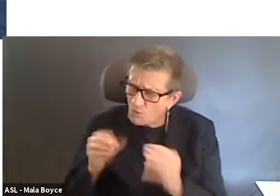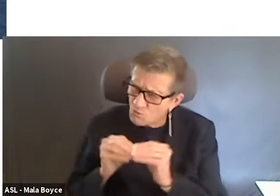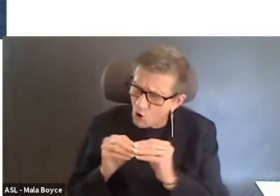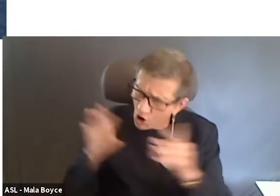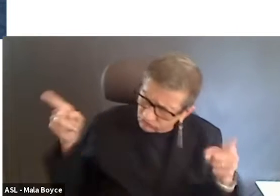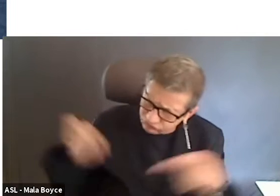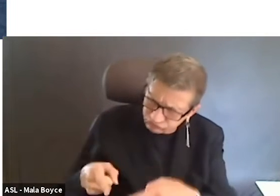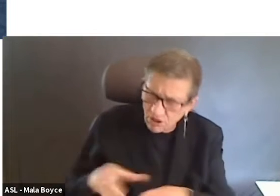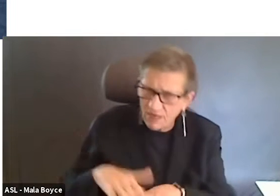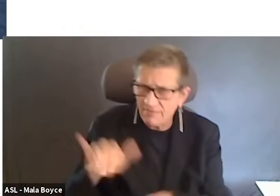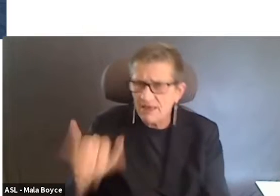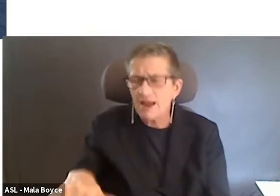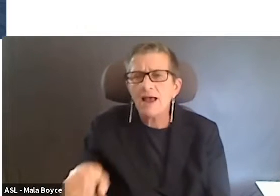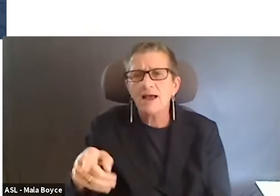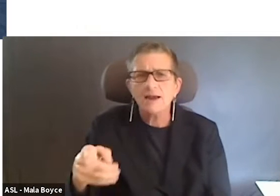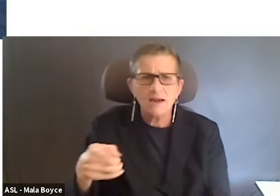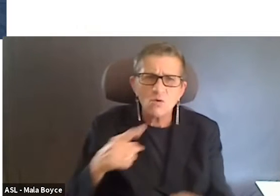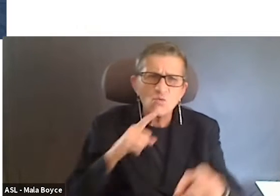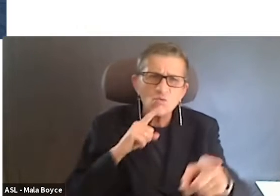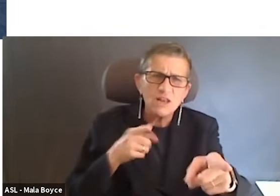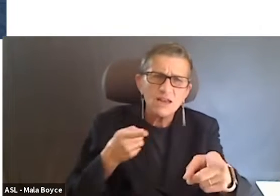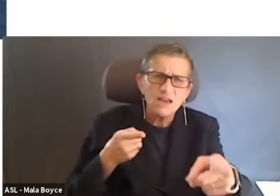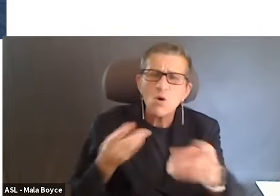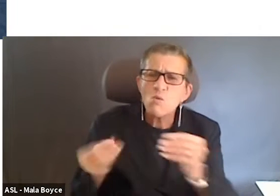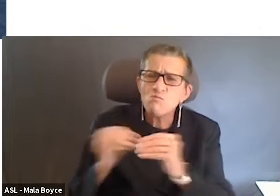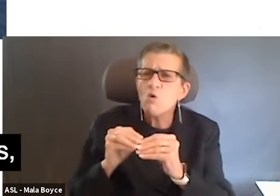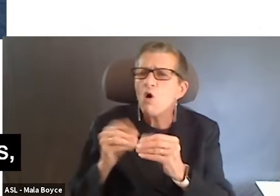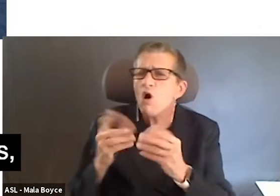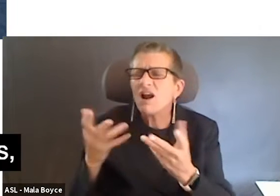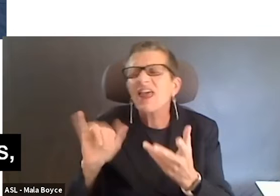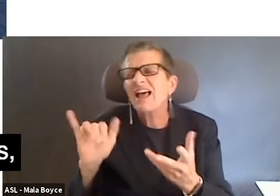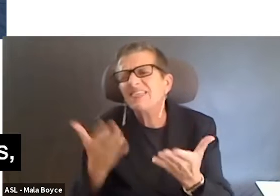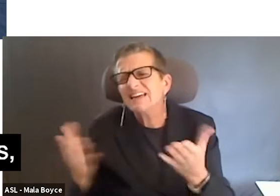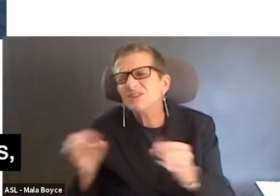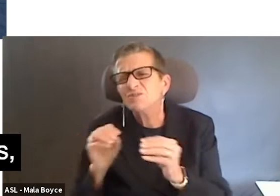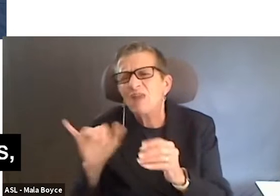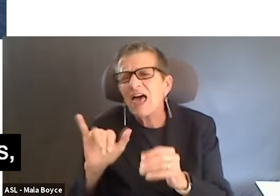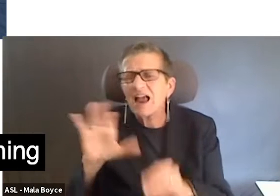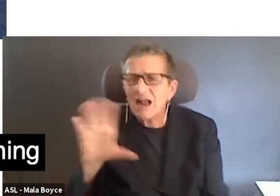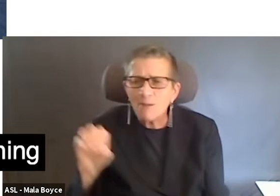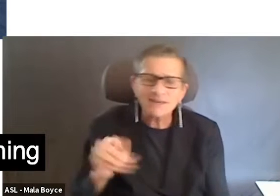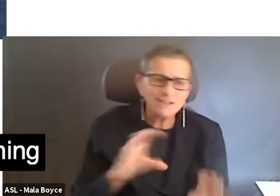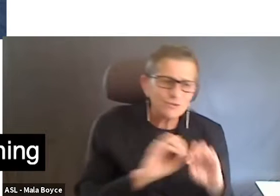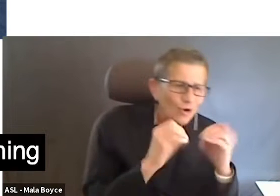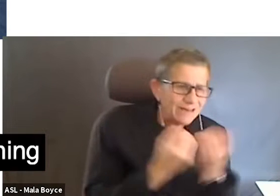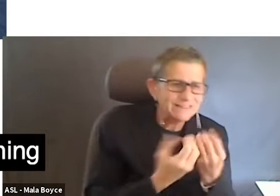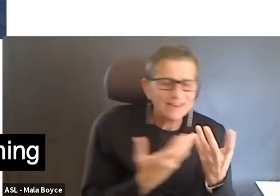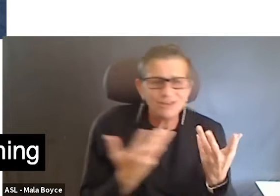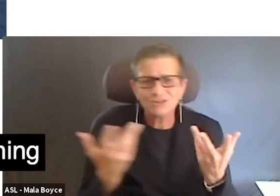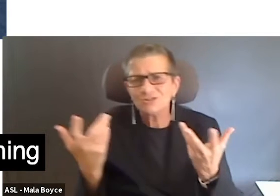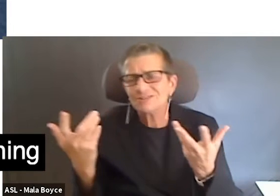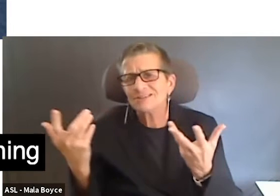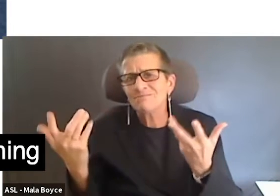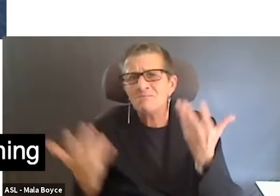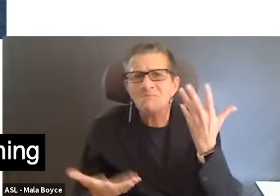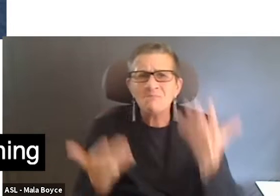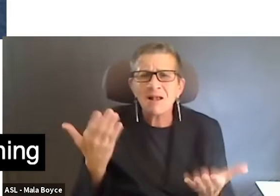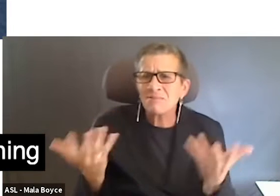bit, certainly there's things that people might, companies, organizations might